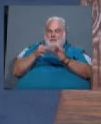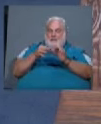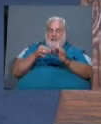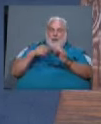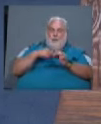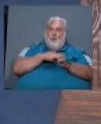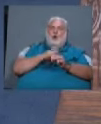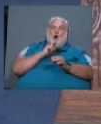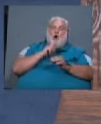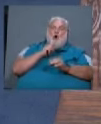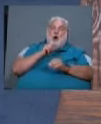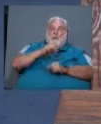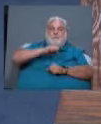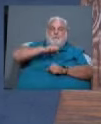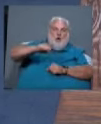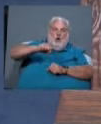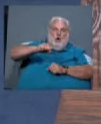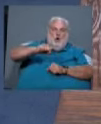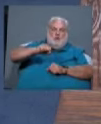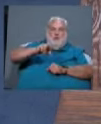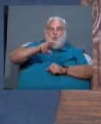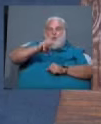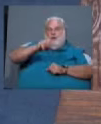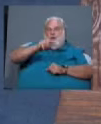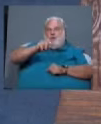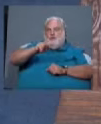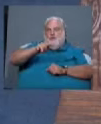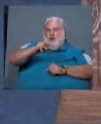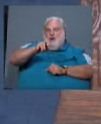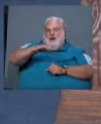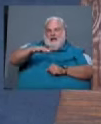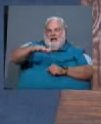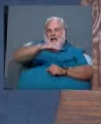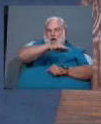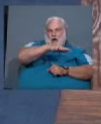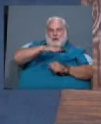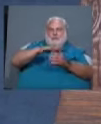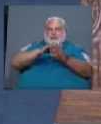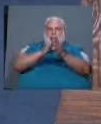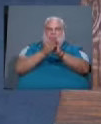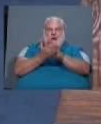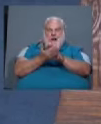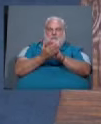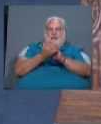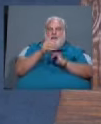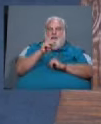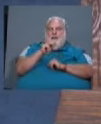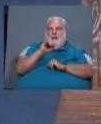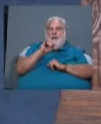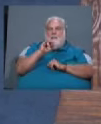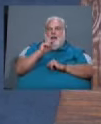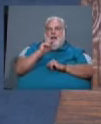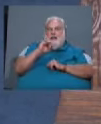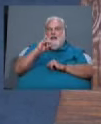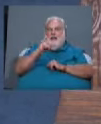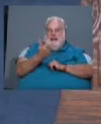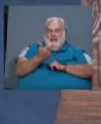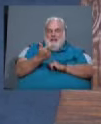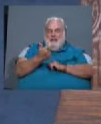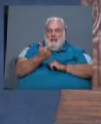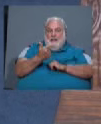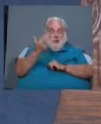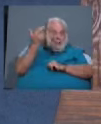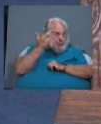We are opposed to rezoning the area around our neighborhood to a mining area for several reasons, such